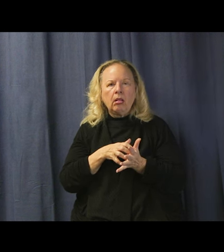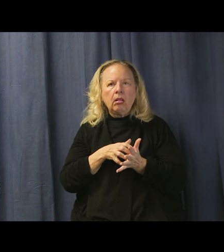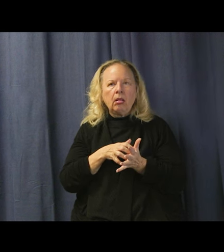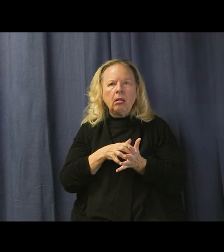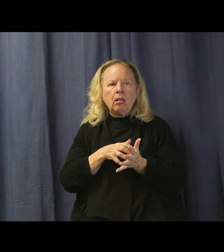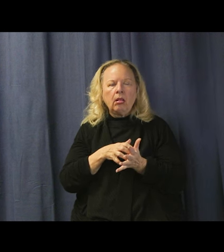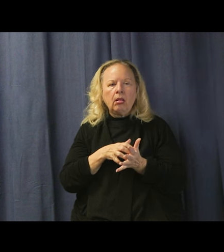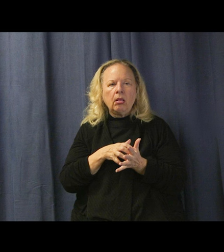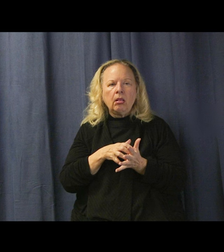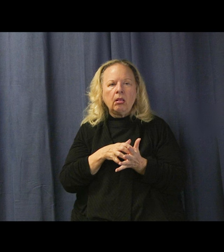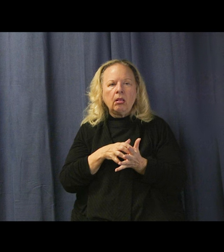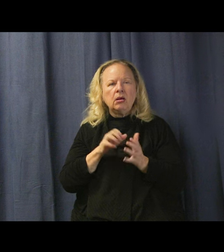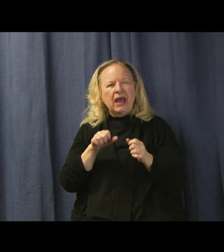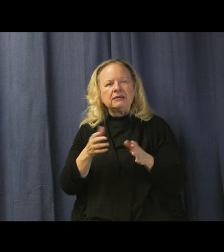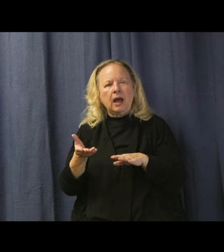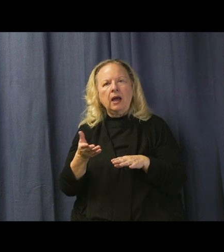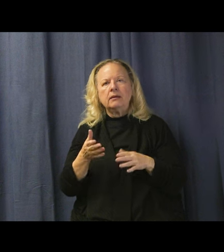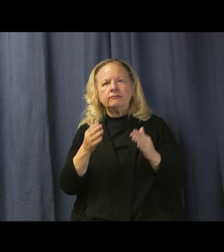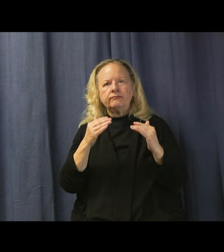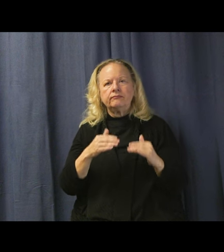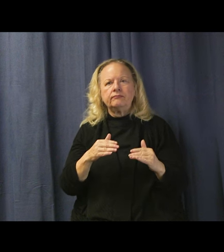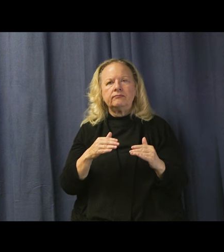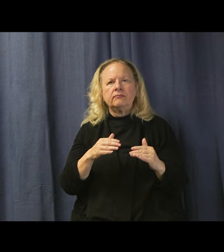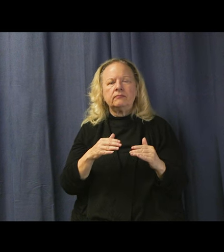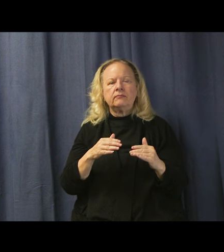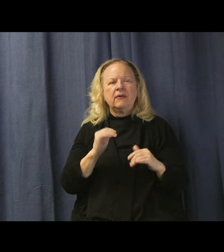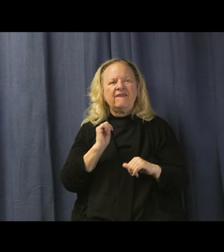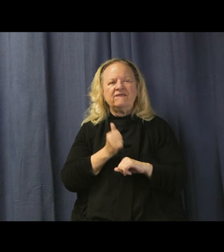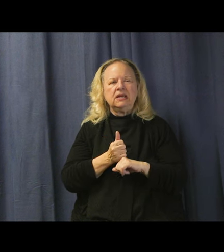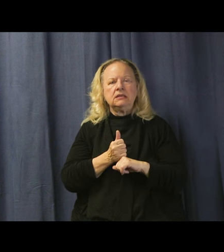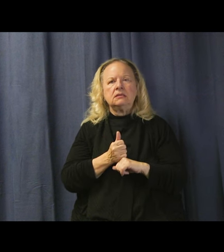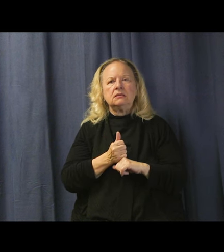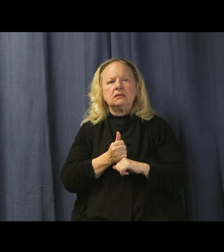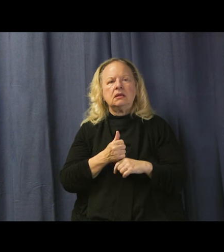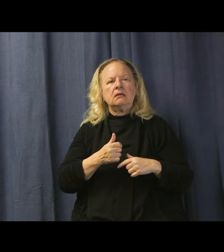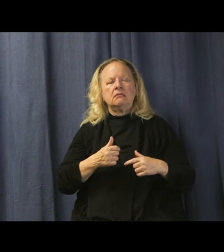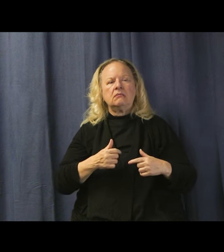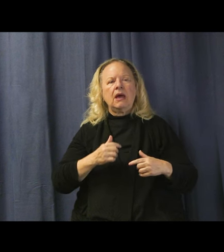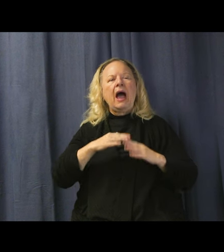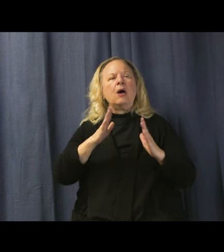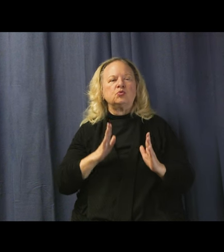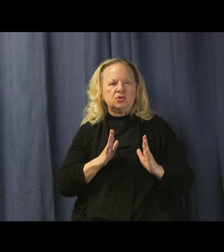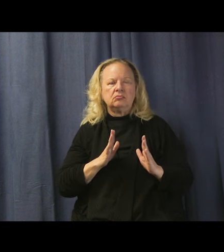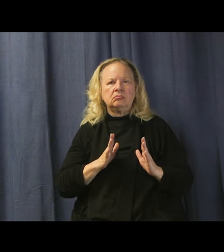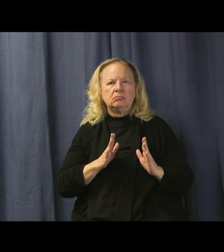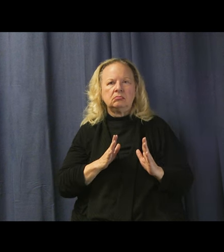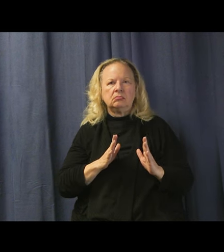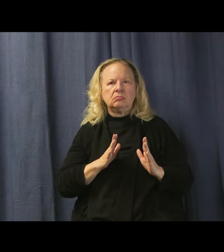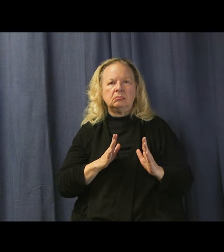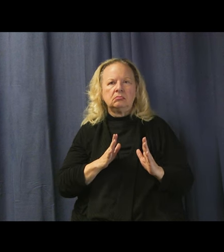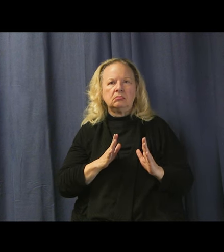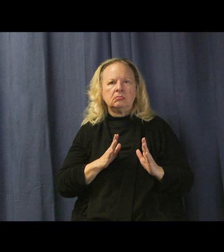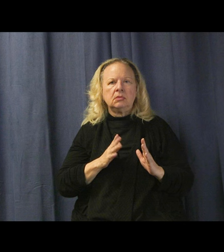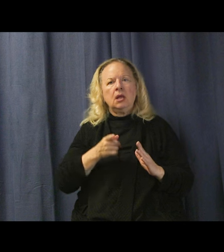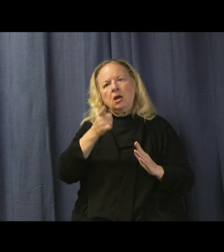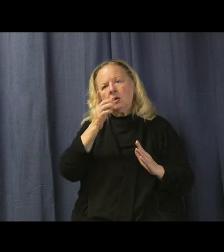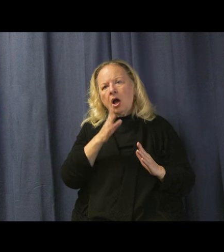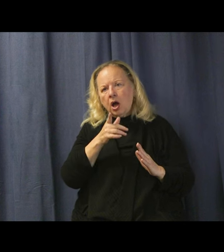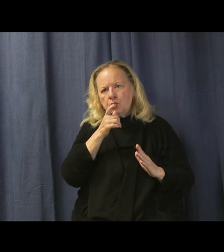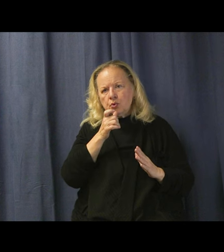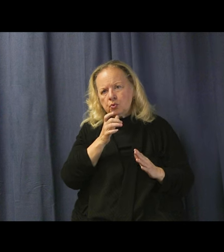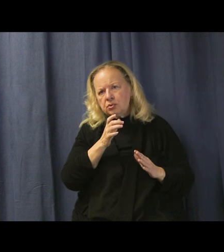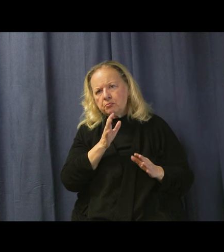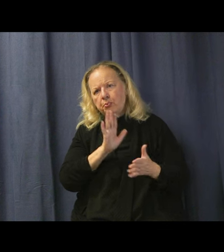mortal. Canaan means a fixed dwelling place, like a house compared to a tent. Mahalaleel means God who is